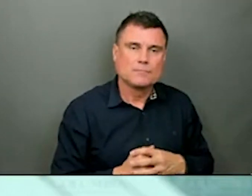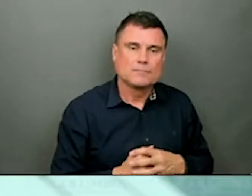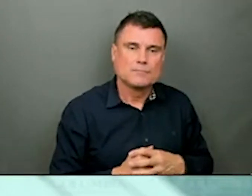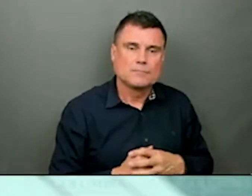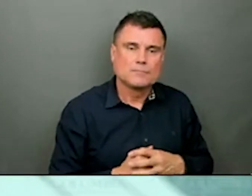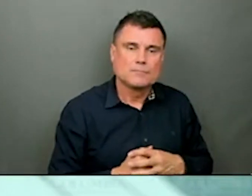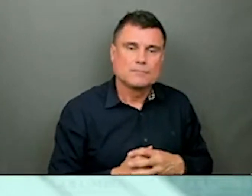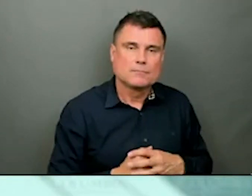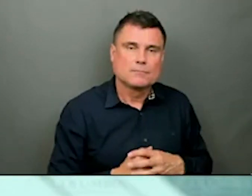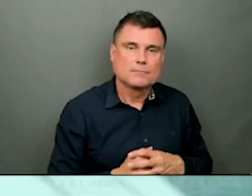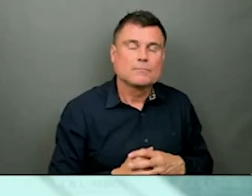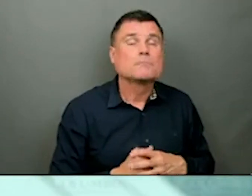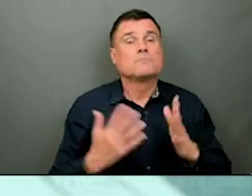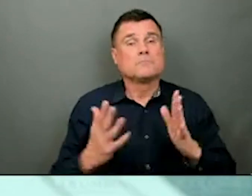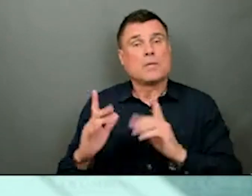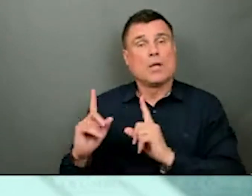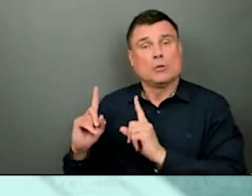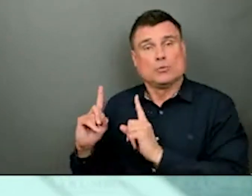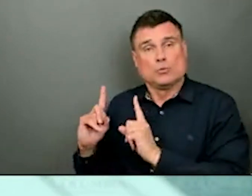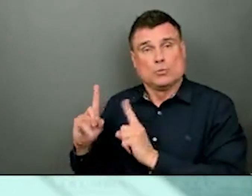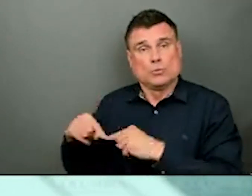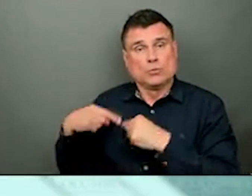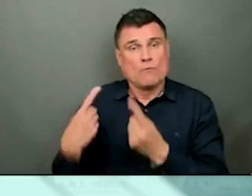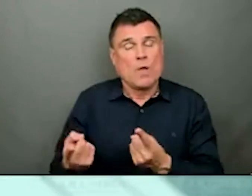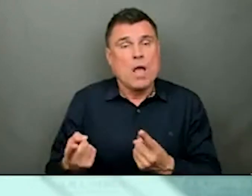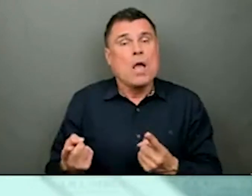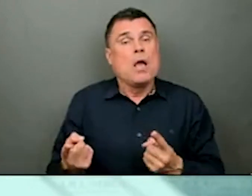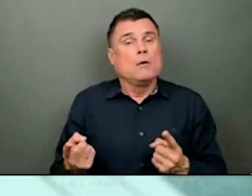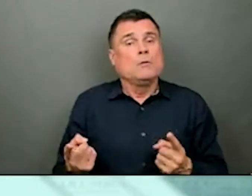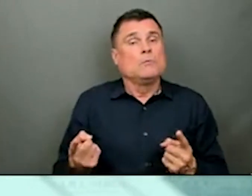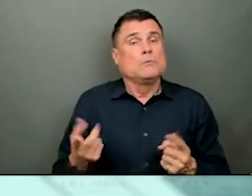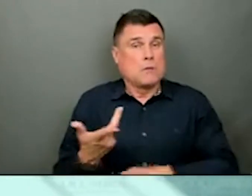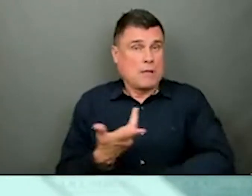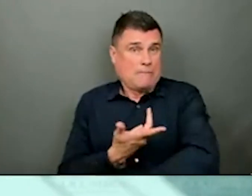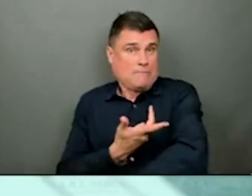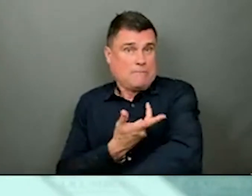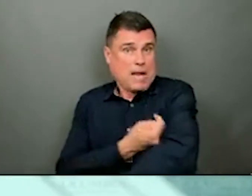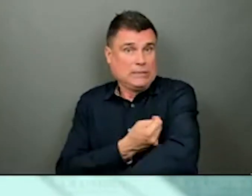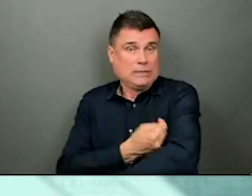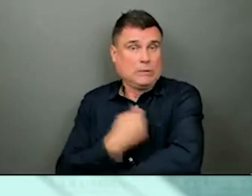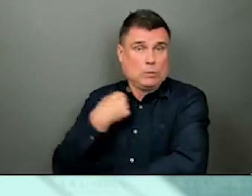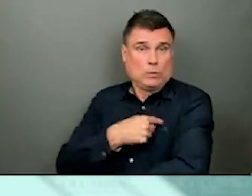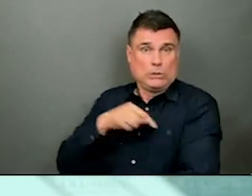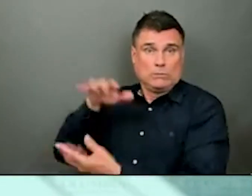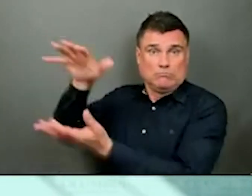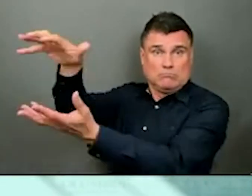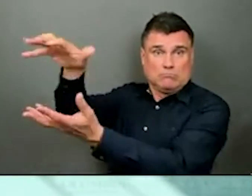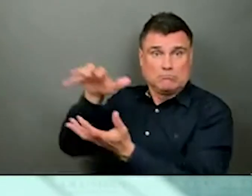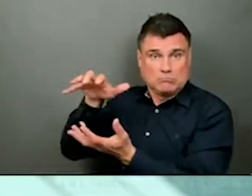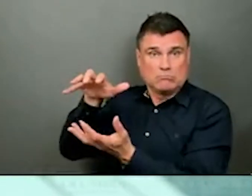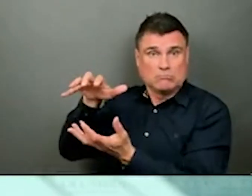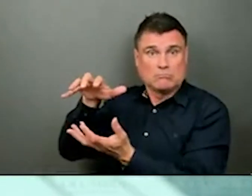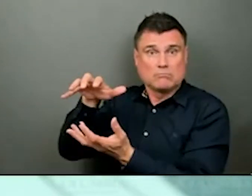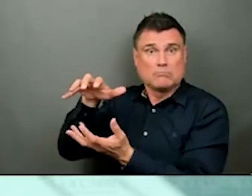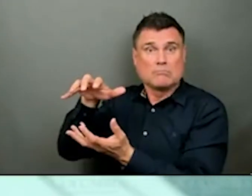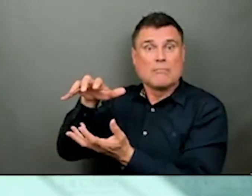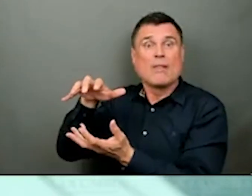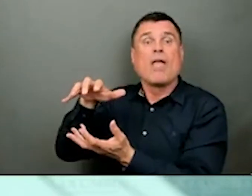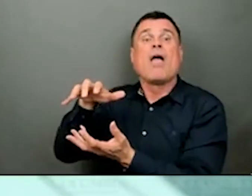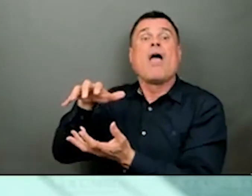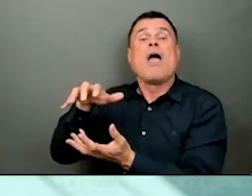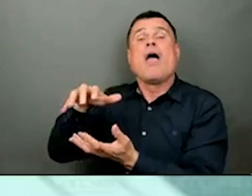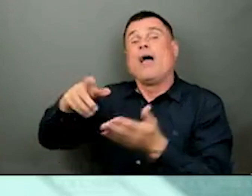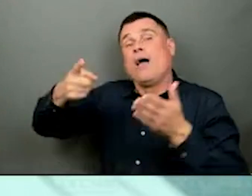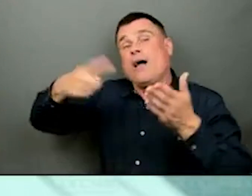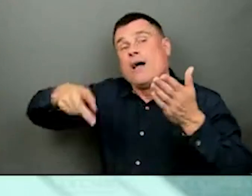had a limited amount of vaccine. But in the coming weeks, we're going to need more and more people to register. Now,